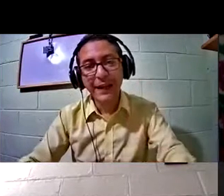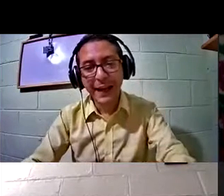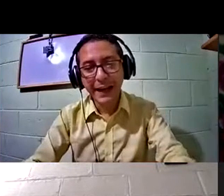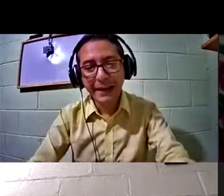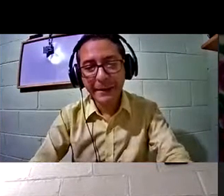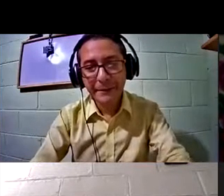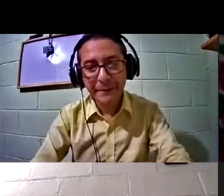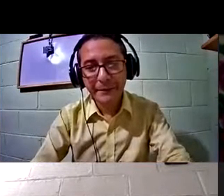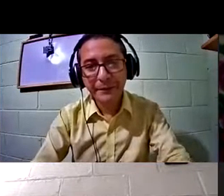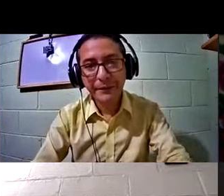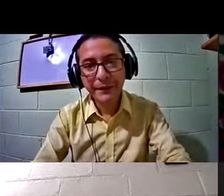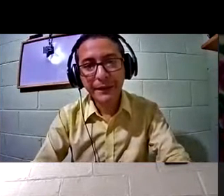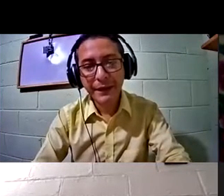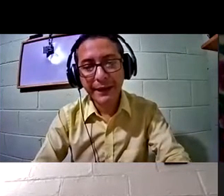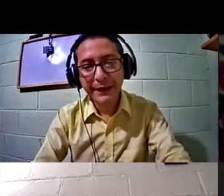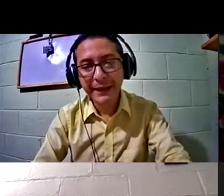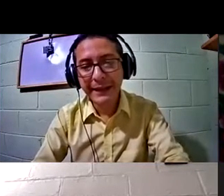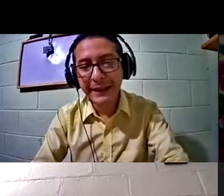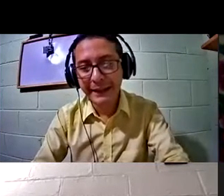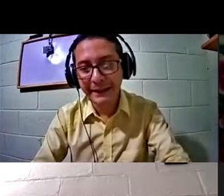Today I